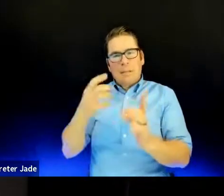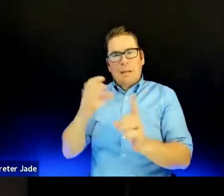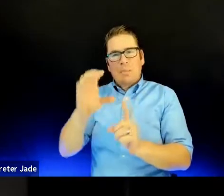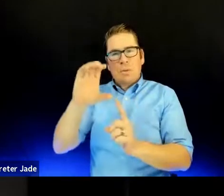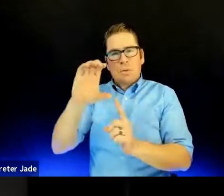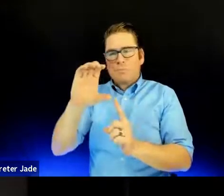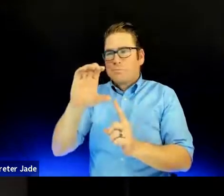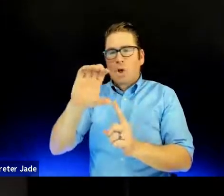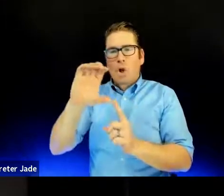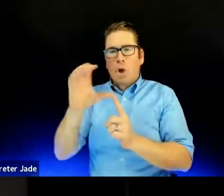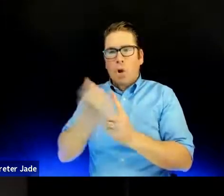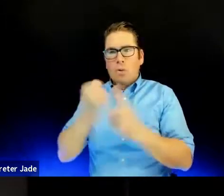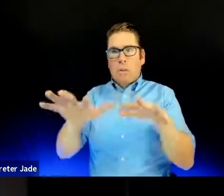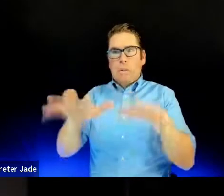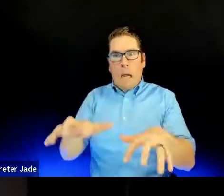school. So